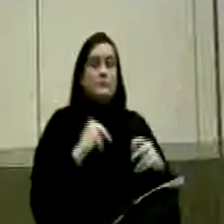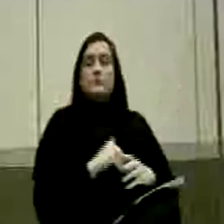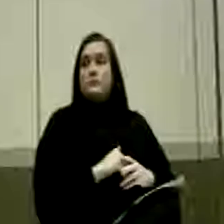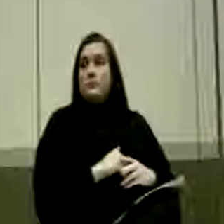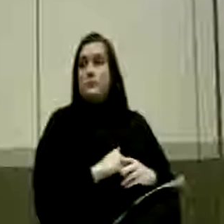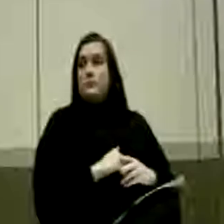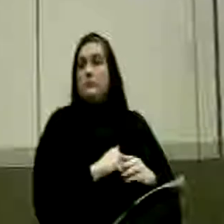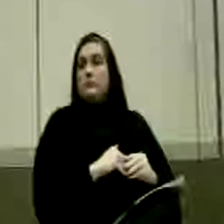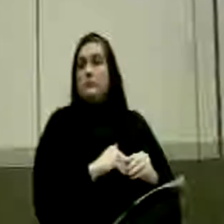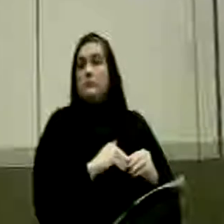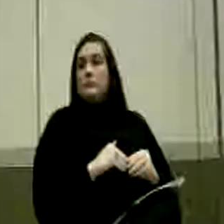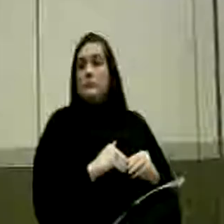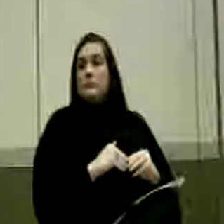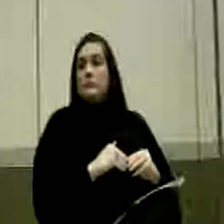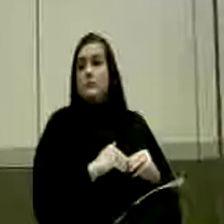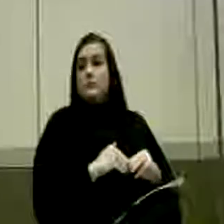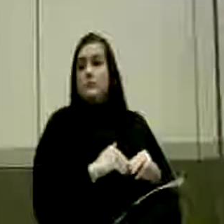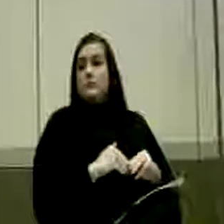So